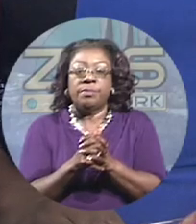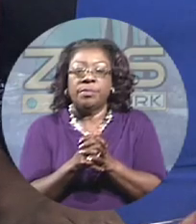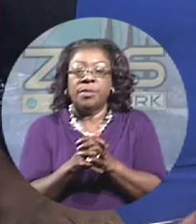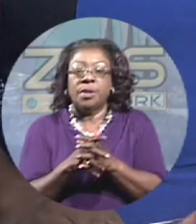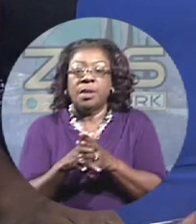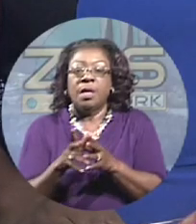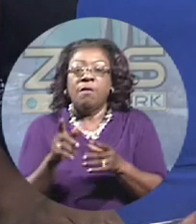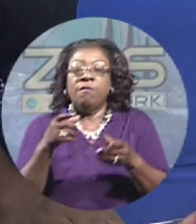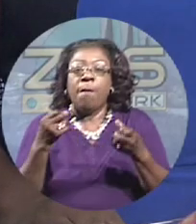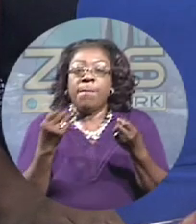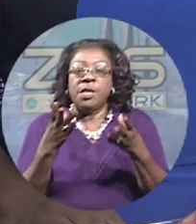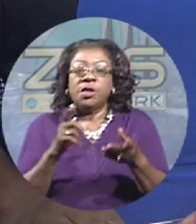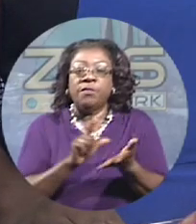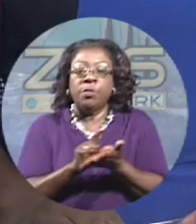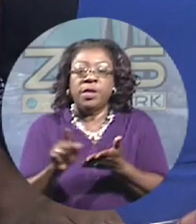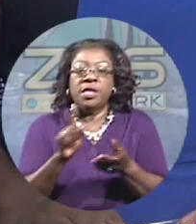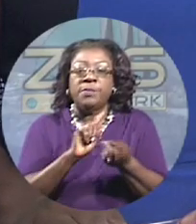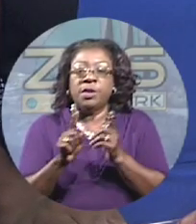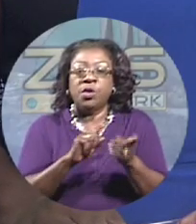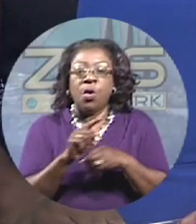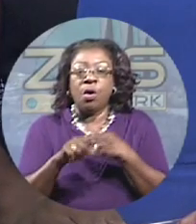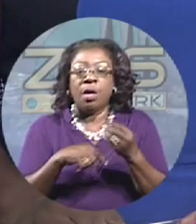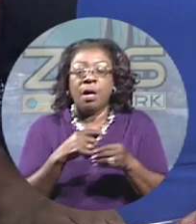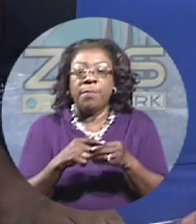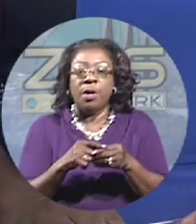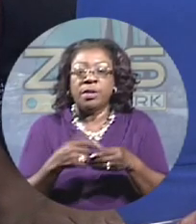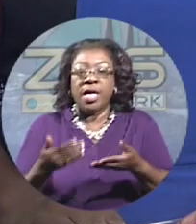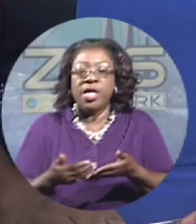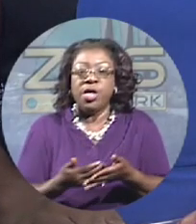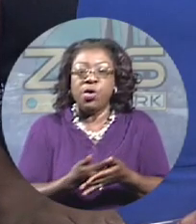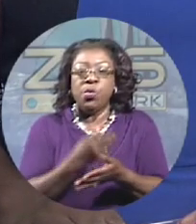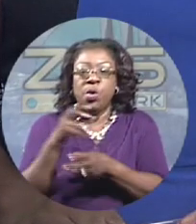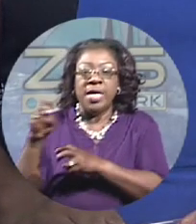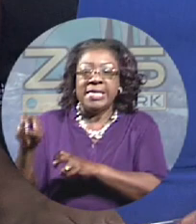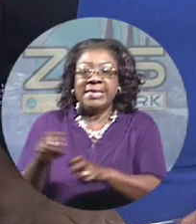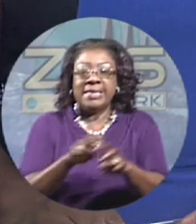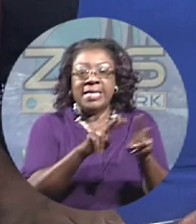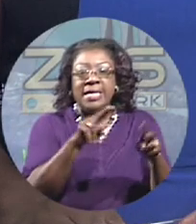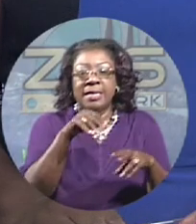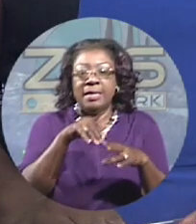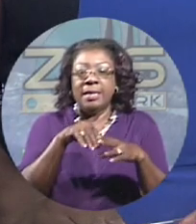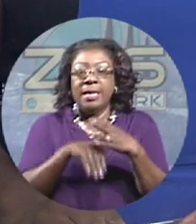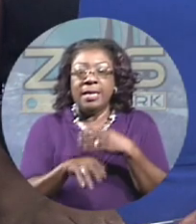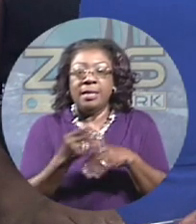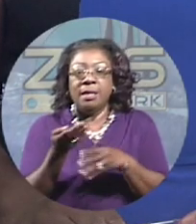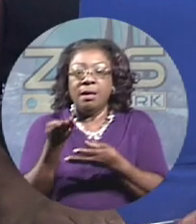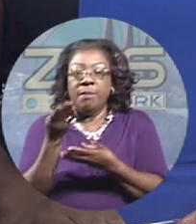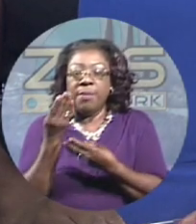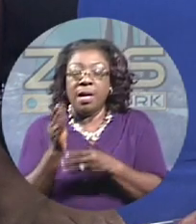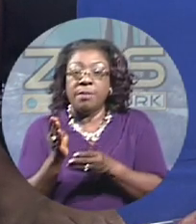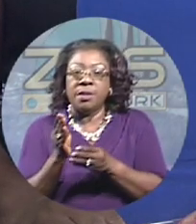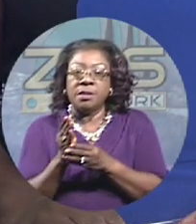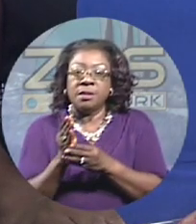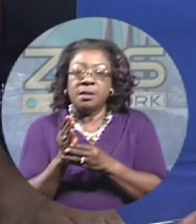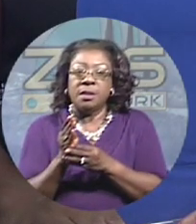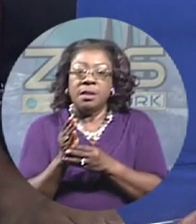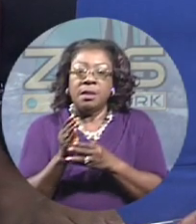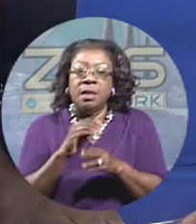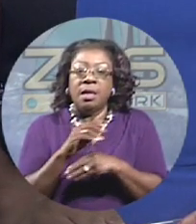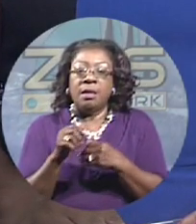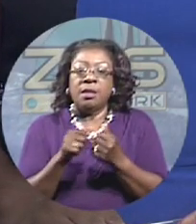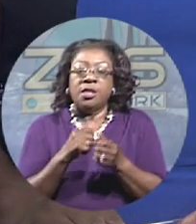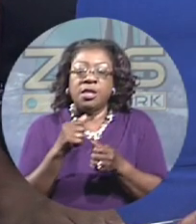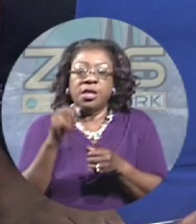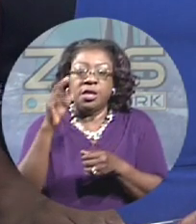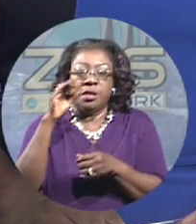Well, for much of the week, there has been talk on social media about a new deadly boa snake found right here in the Bahamas. Our Jim Anita